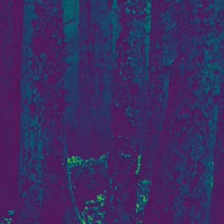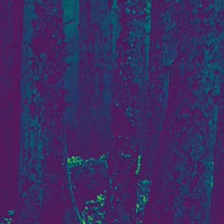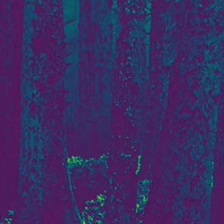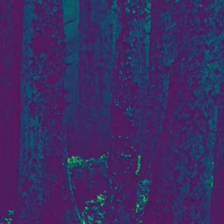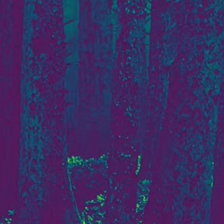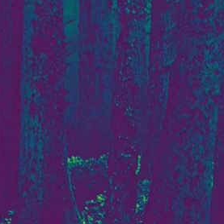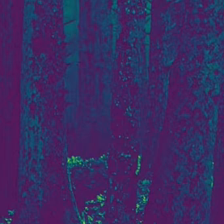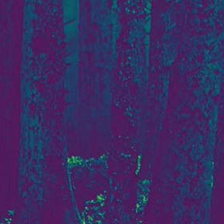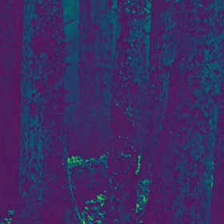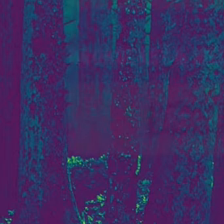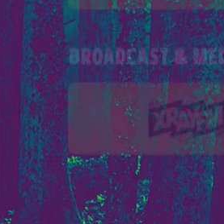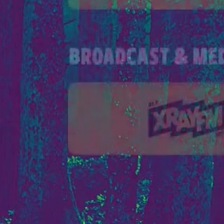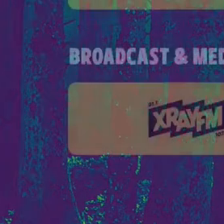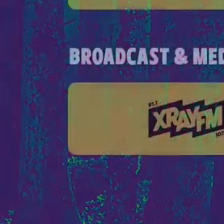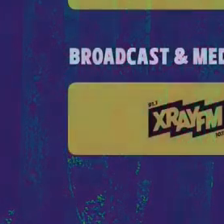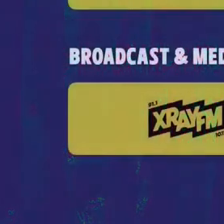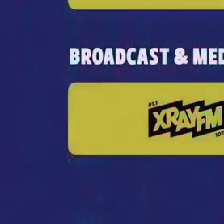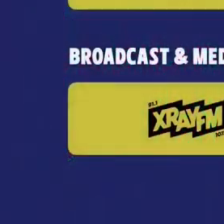Thank you.